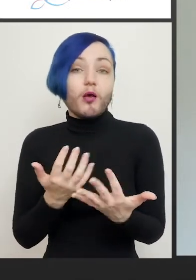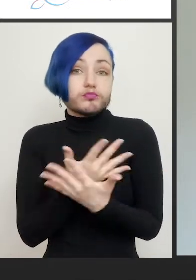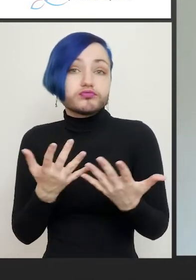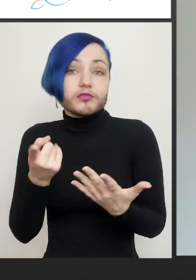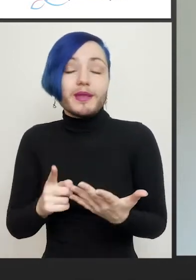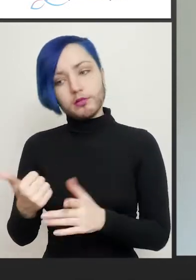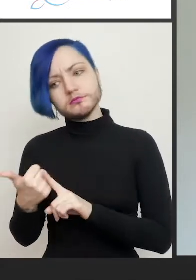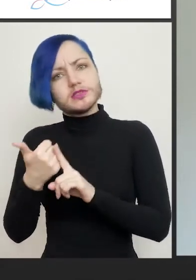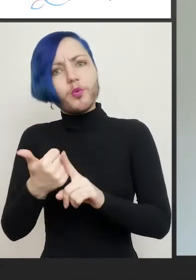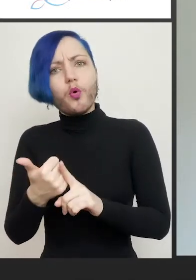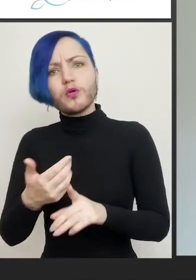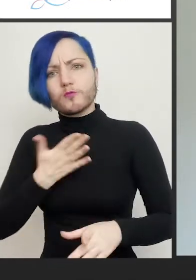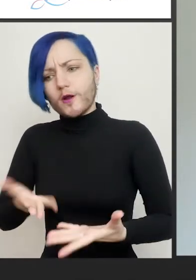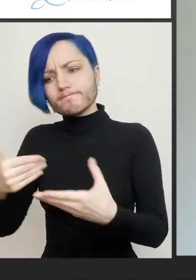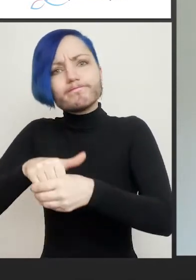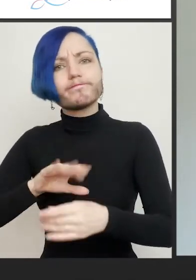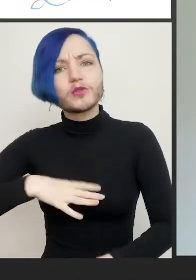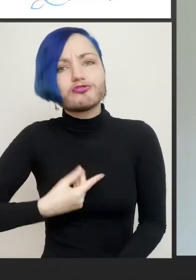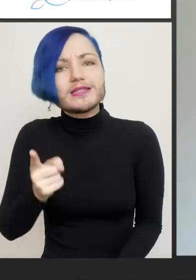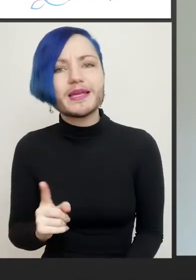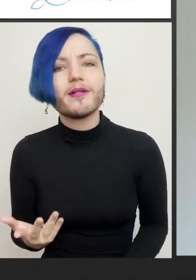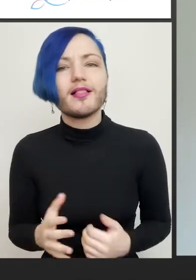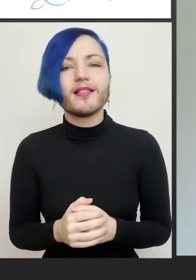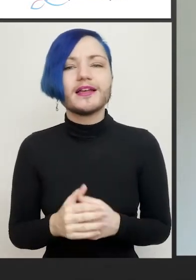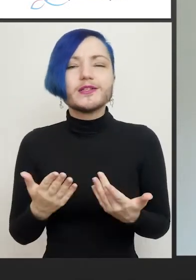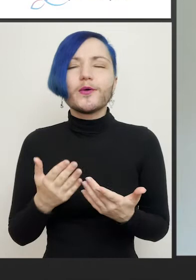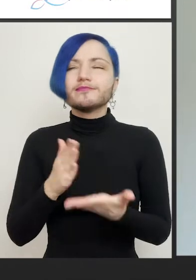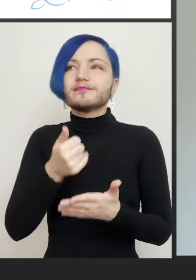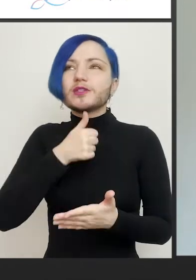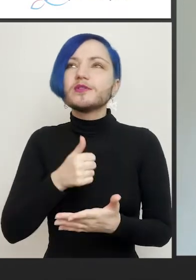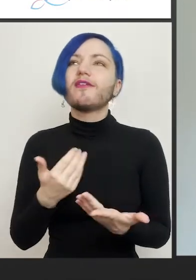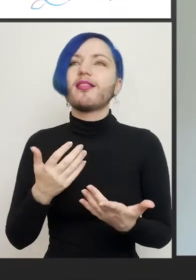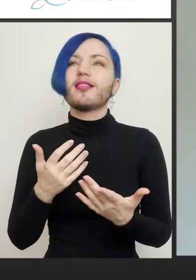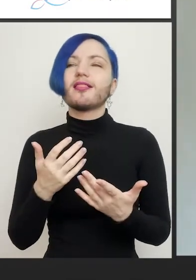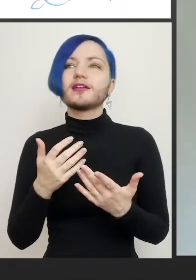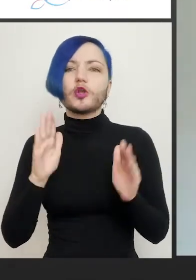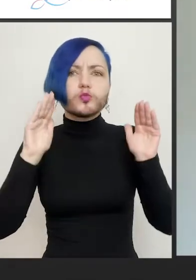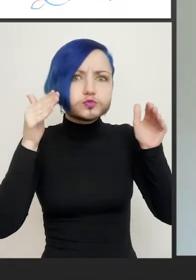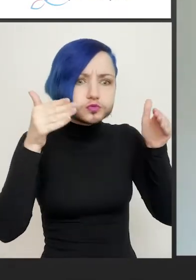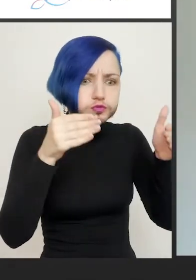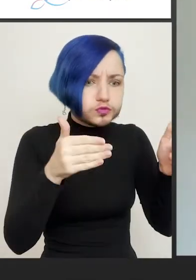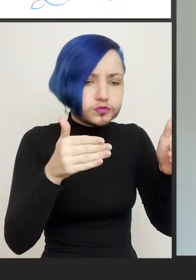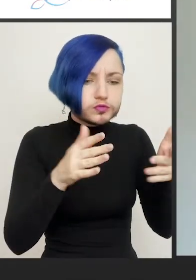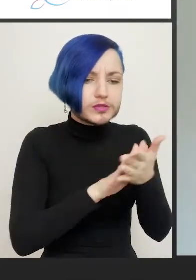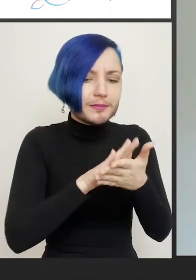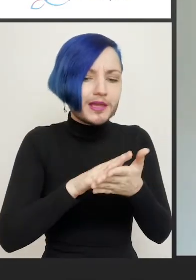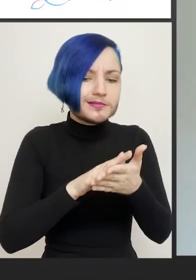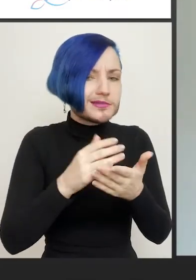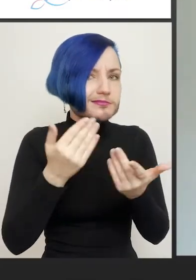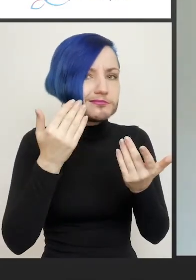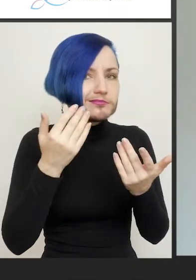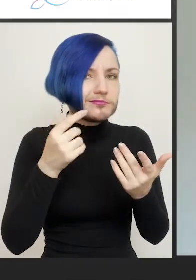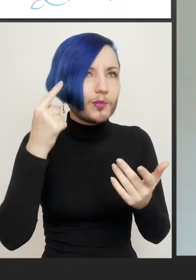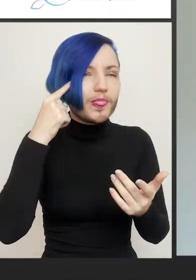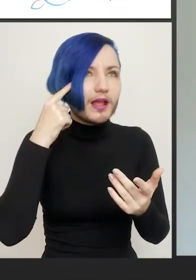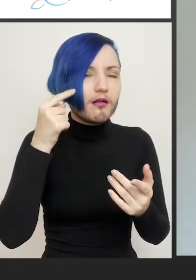trans people included. So it's useful to balance that out and make sure you don't spend so much time online that you actually think online